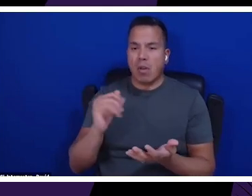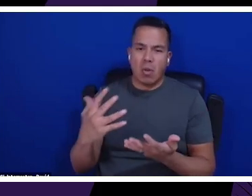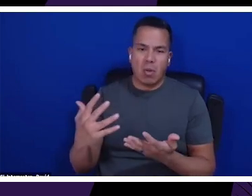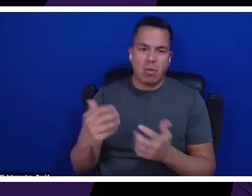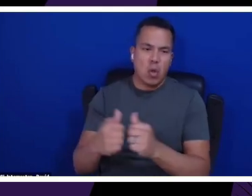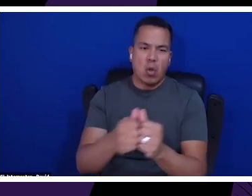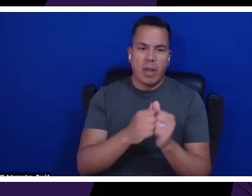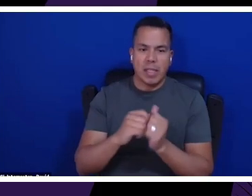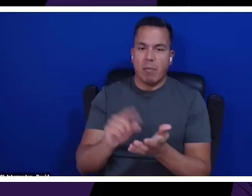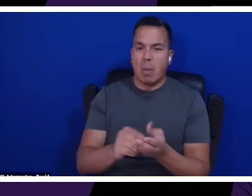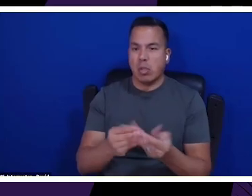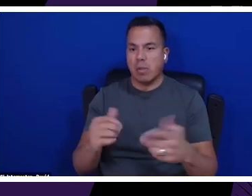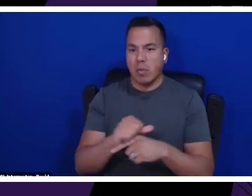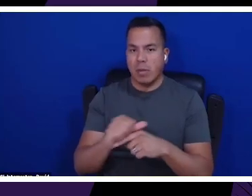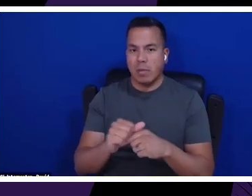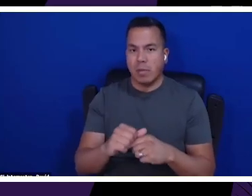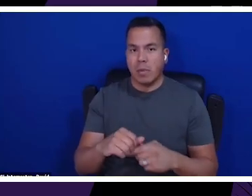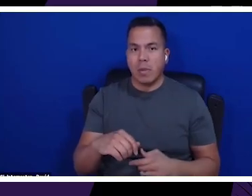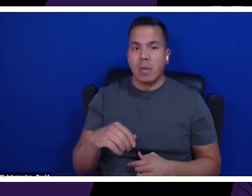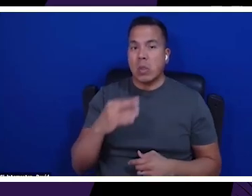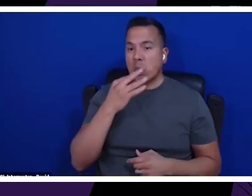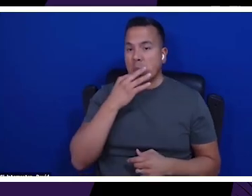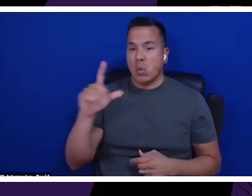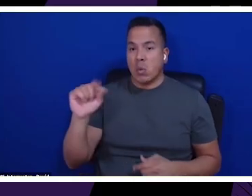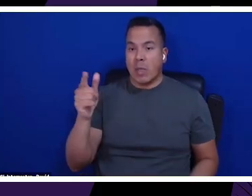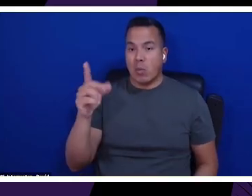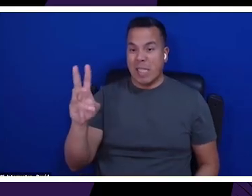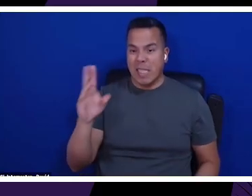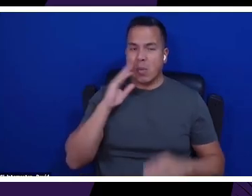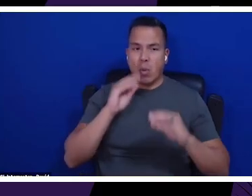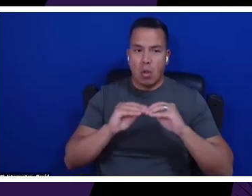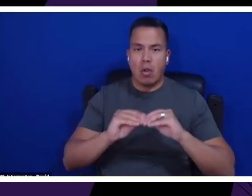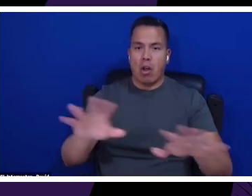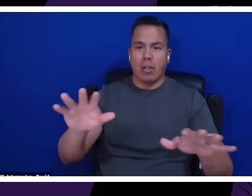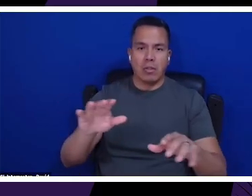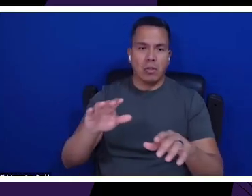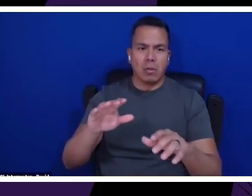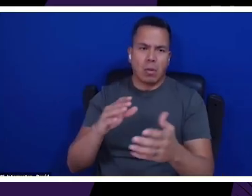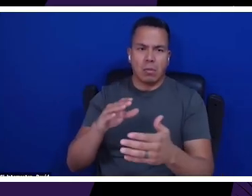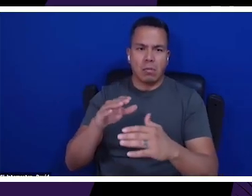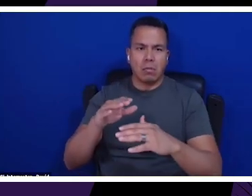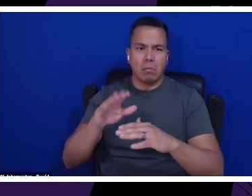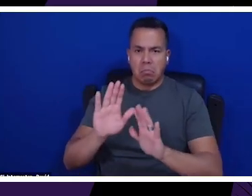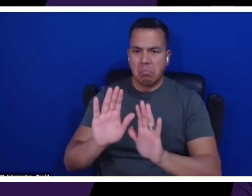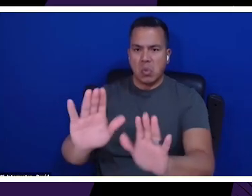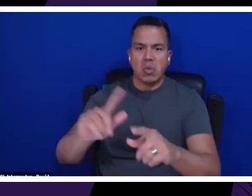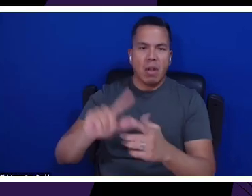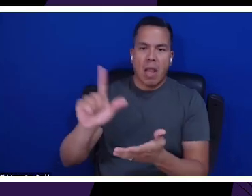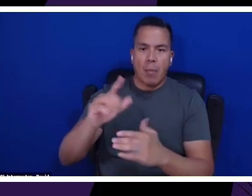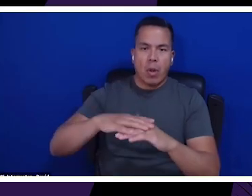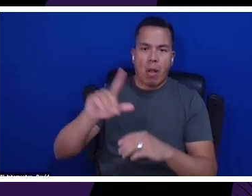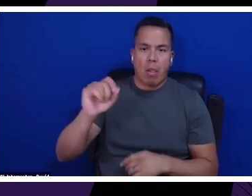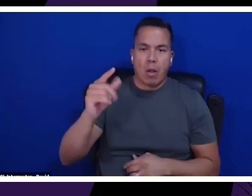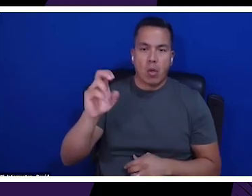In 2026, we will launch the Library on the Lagoon, which is an immersive installation that creates a collaborative research outpost on the